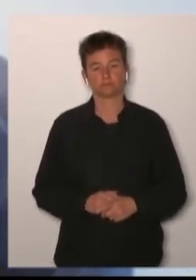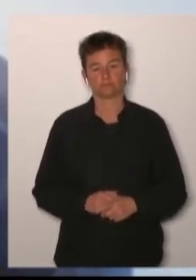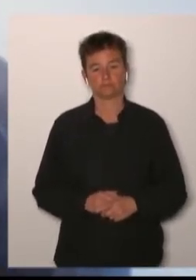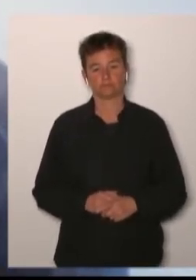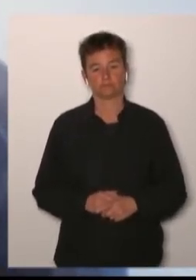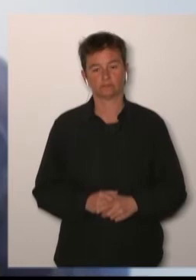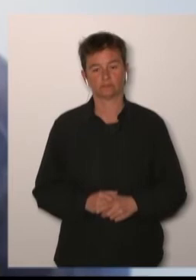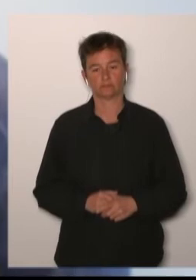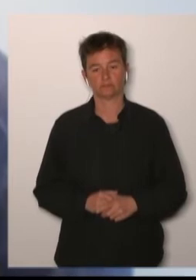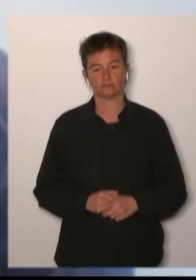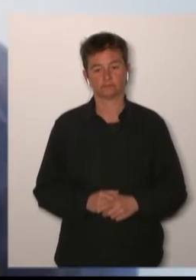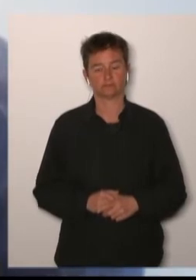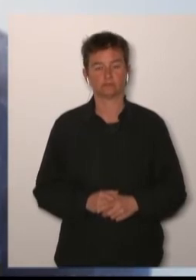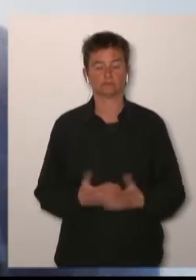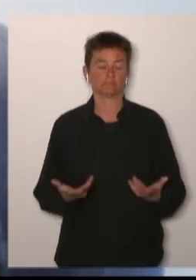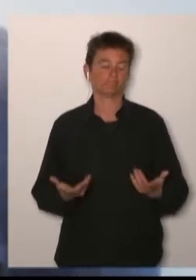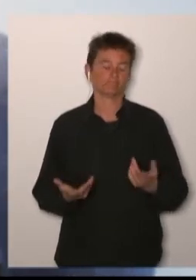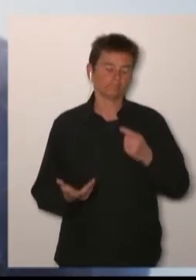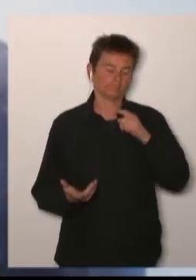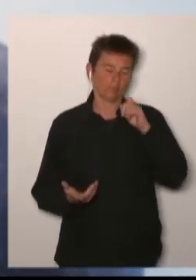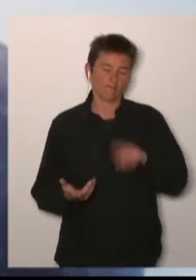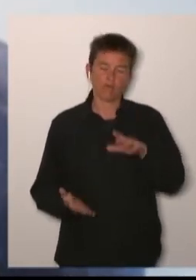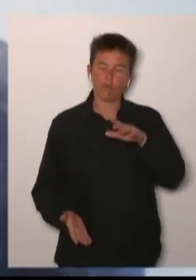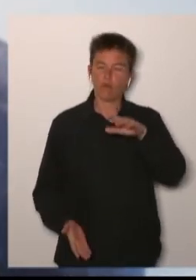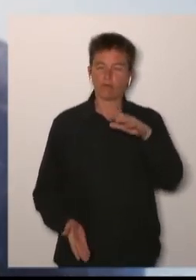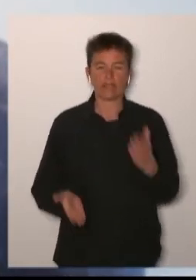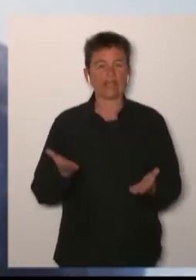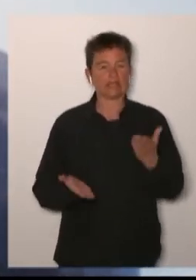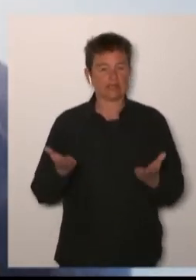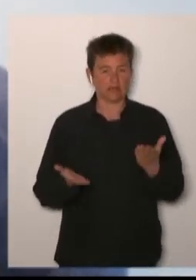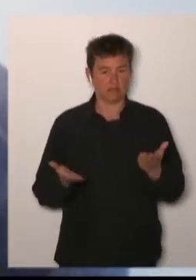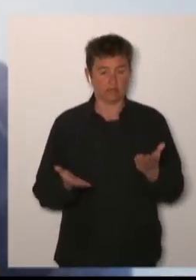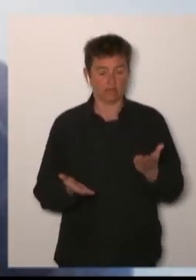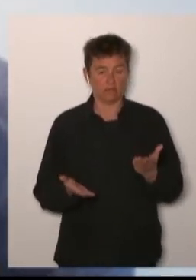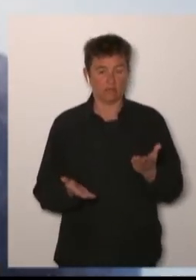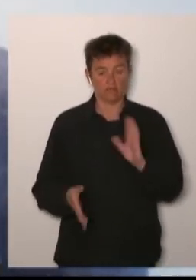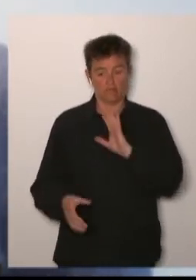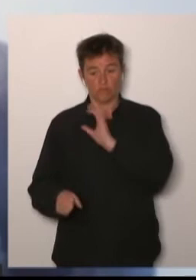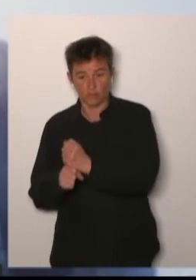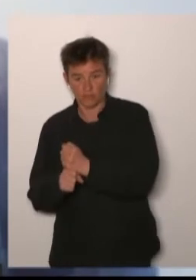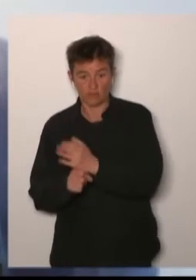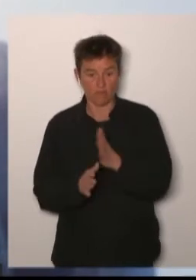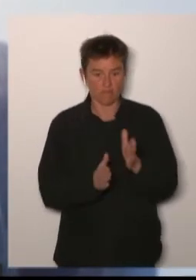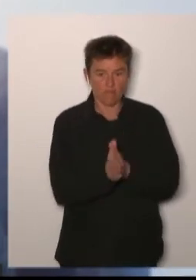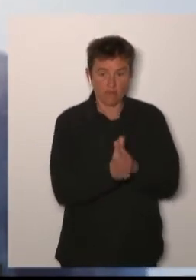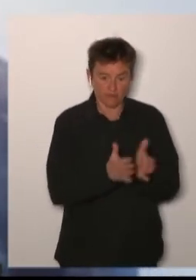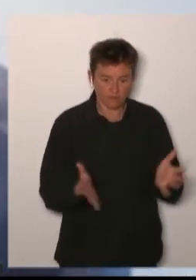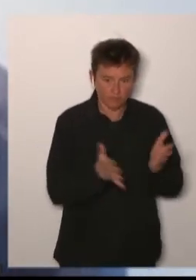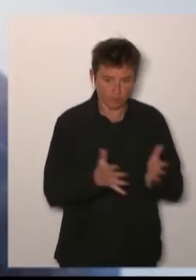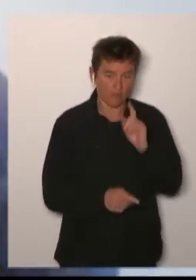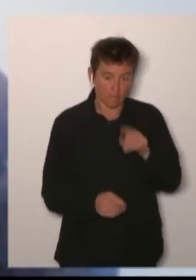balanced and targeted well to really enhance development efforts in therapeutic areas with no sort of, you